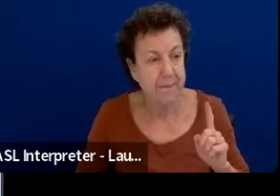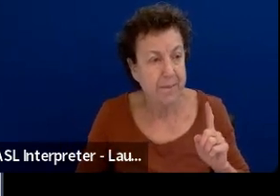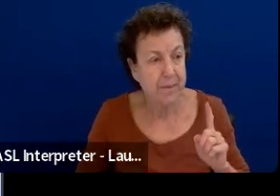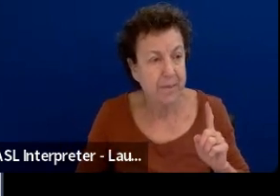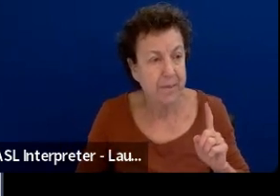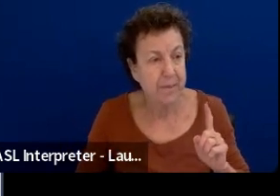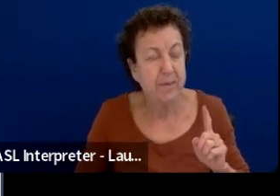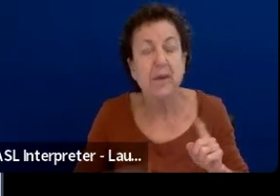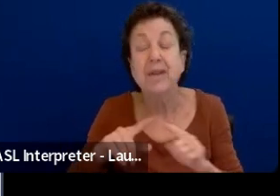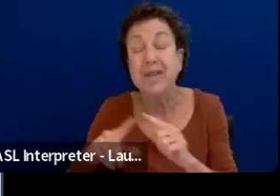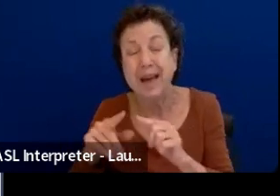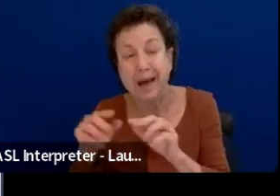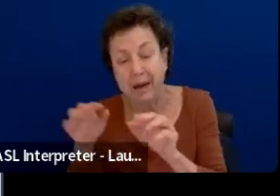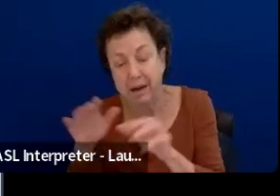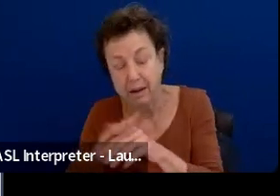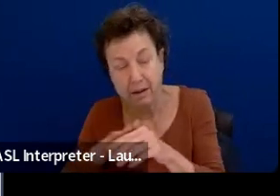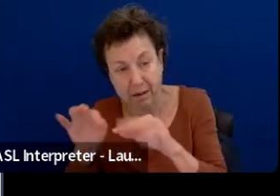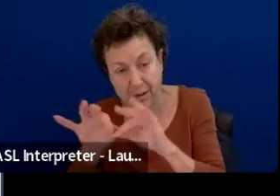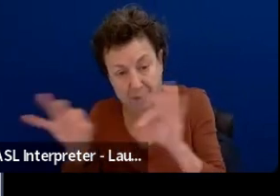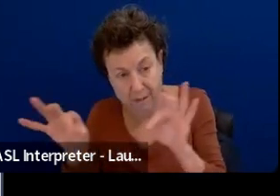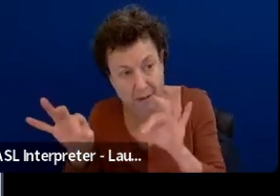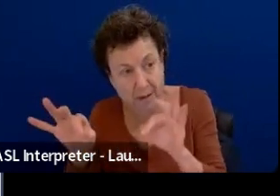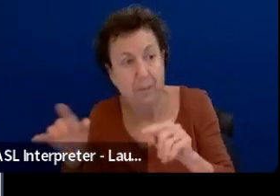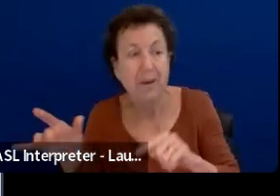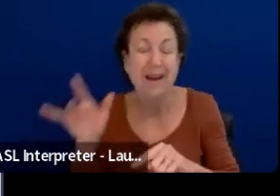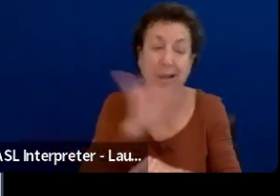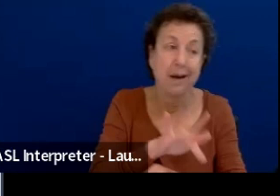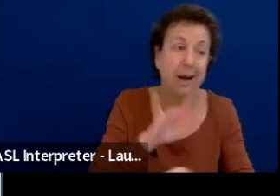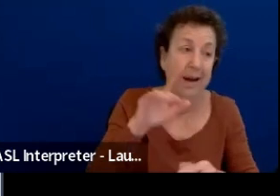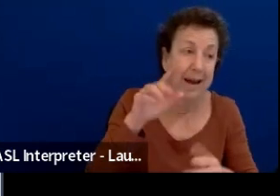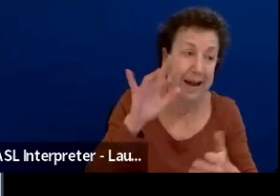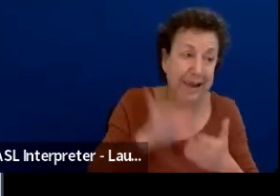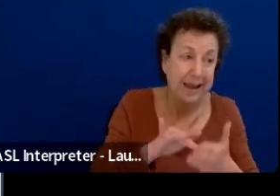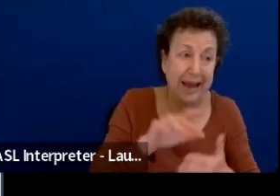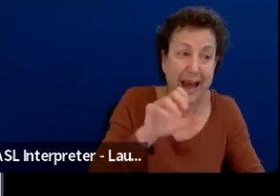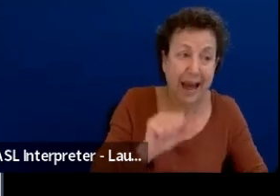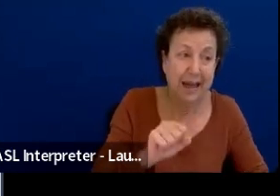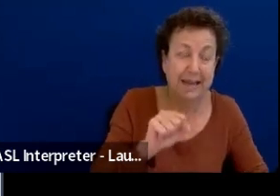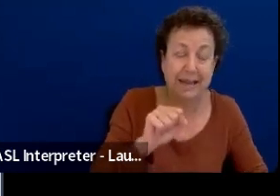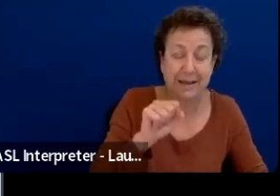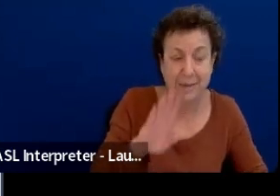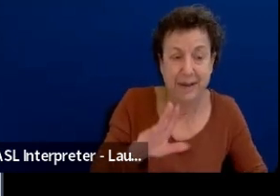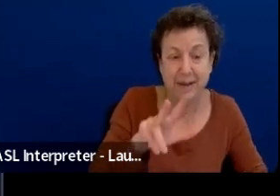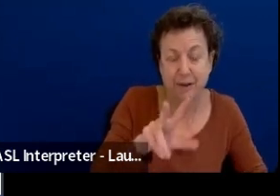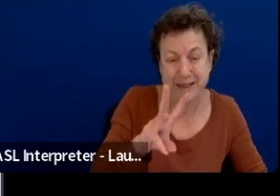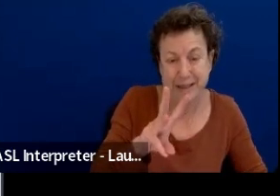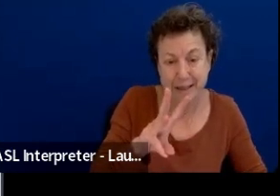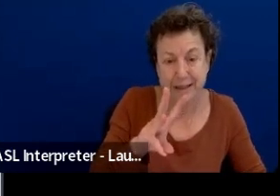little more detail if we just actually click the bill number right here.